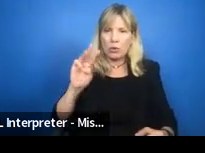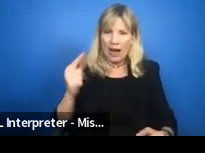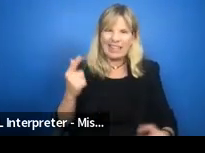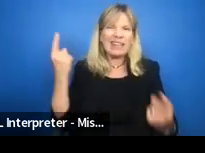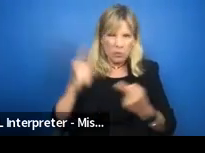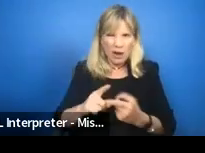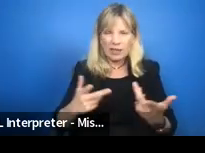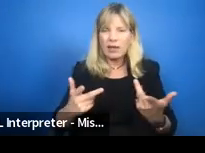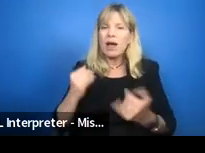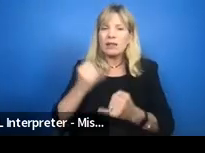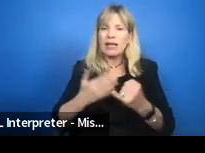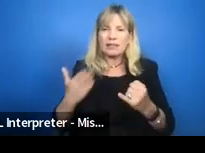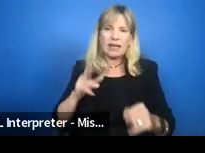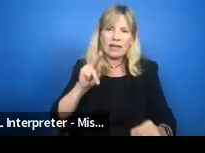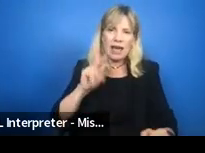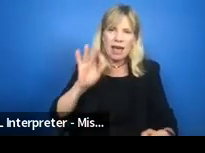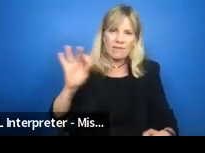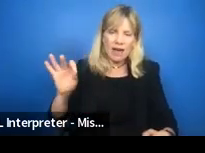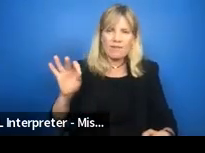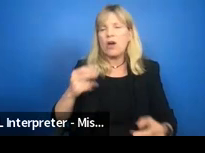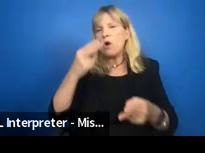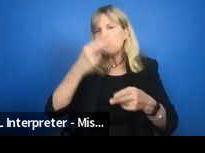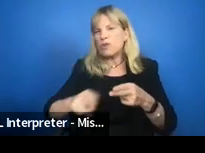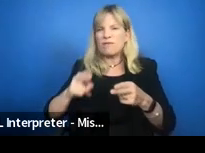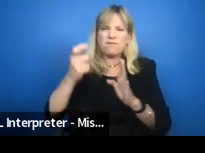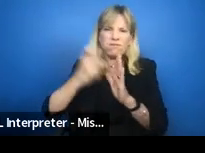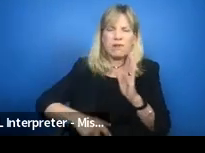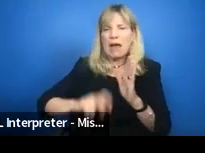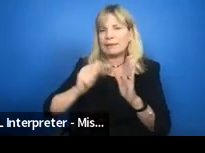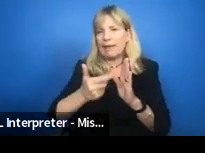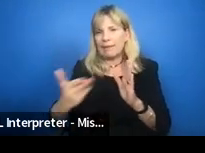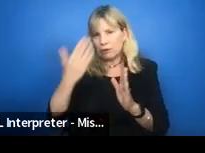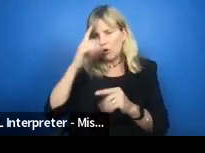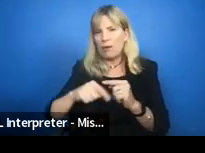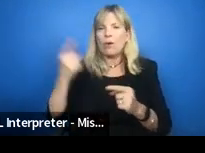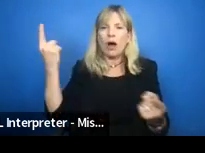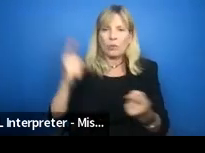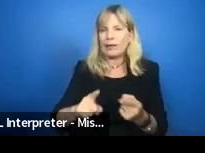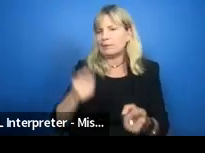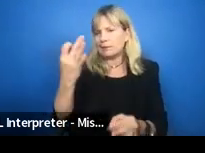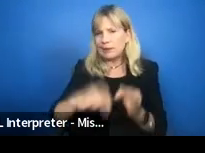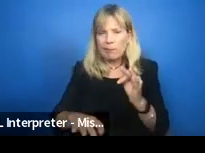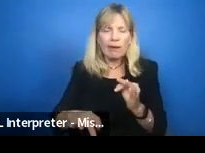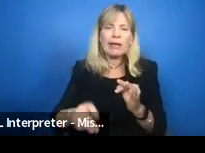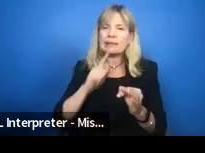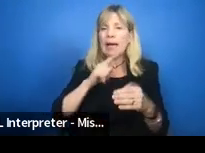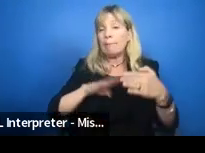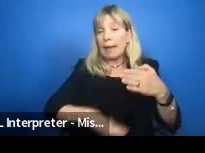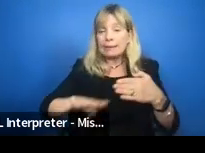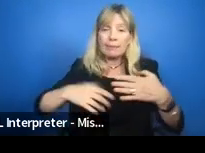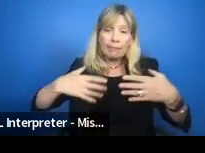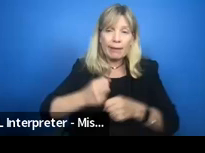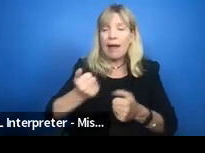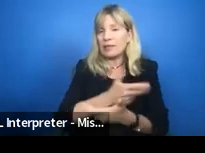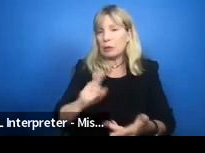lastly, a KFF little brief. It's 10 things to know about unwinding. It's very simple. It's kind of the basics, everything you